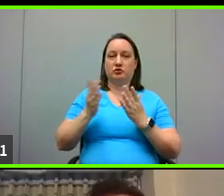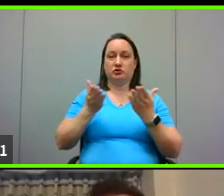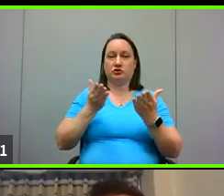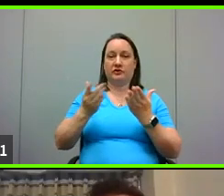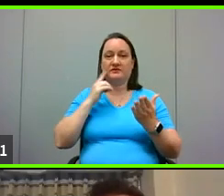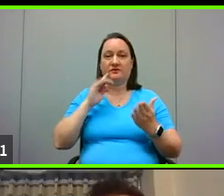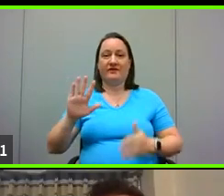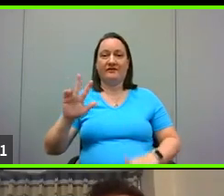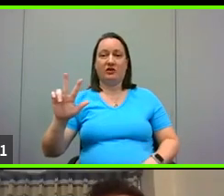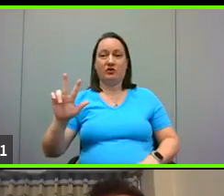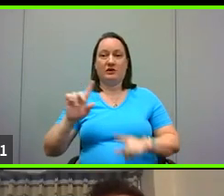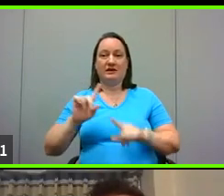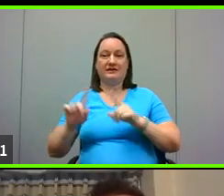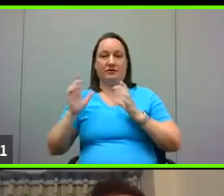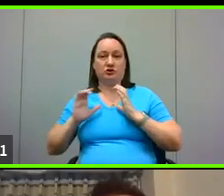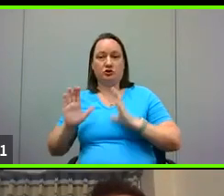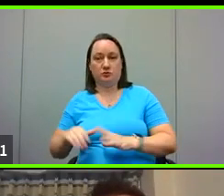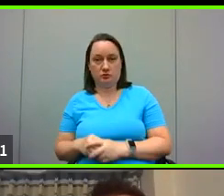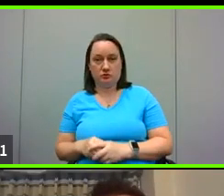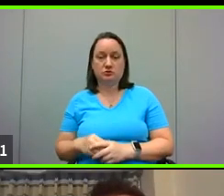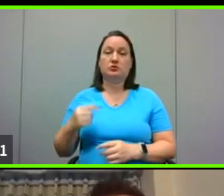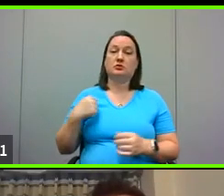have 128